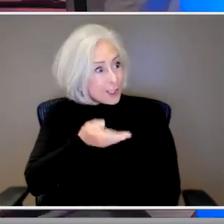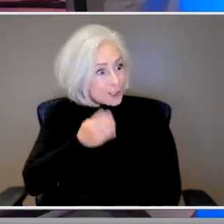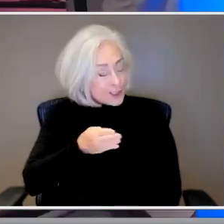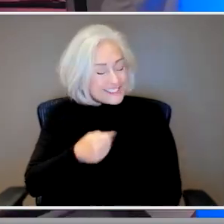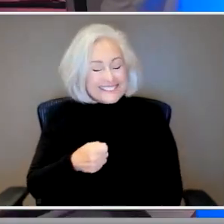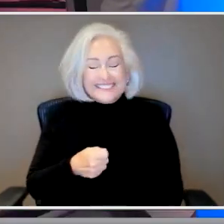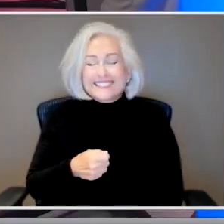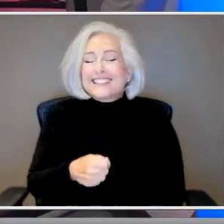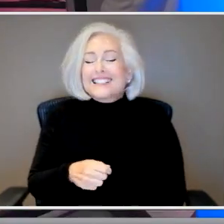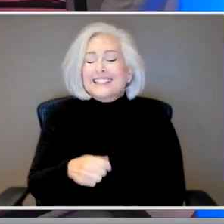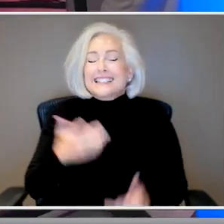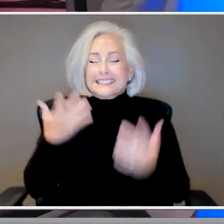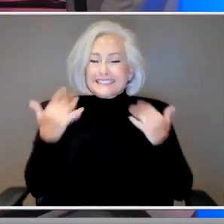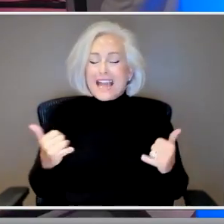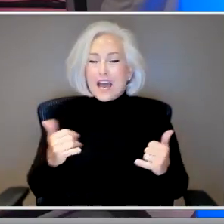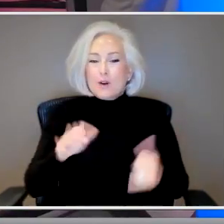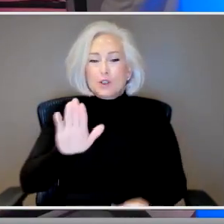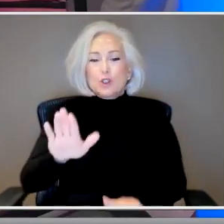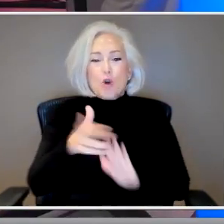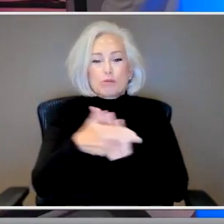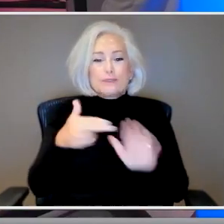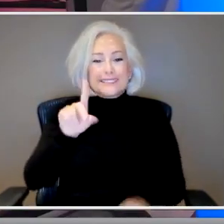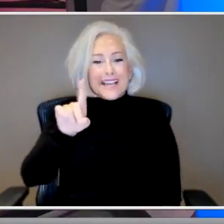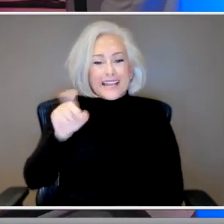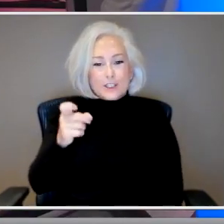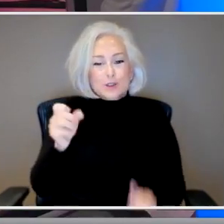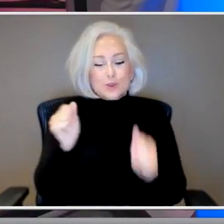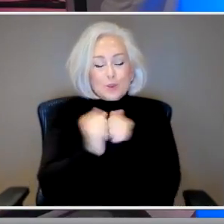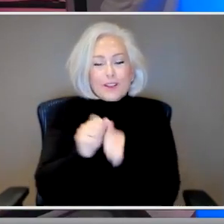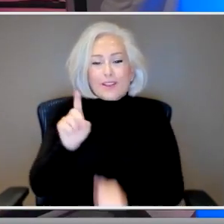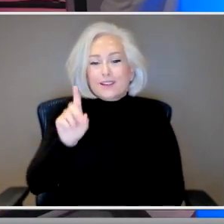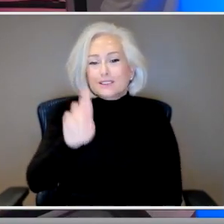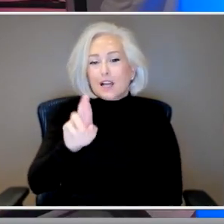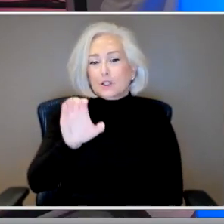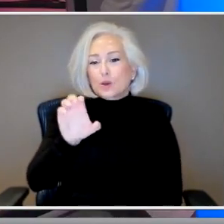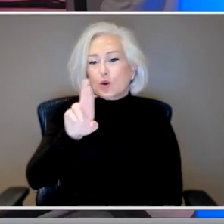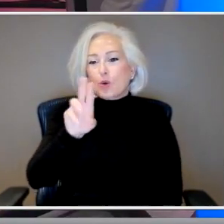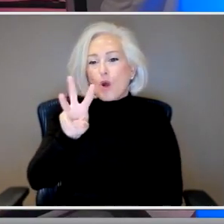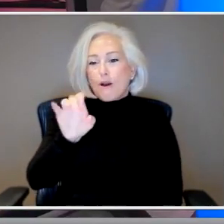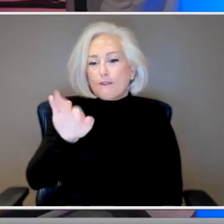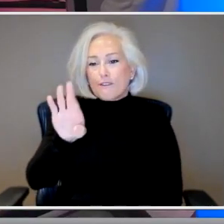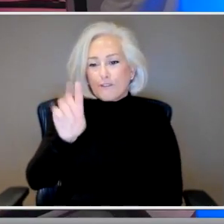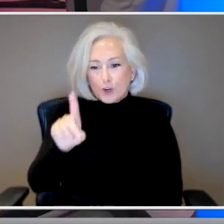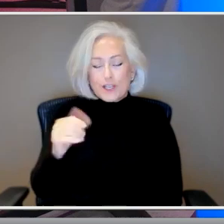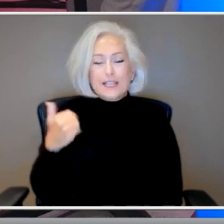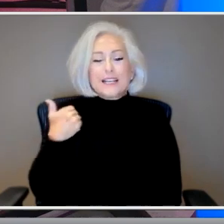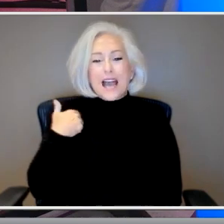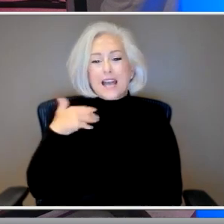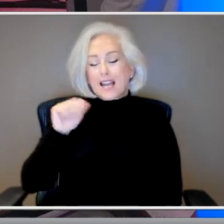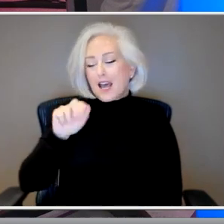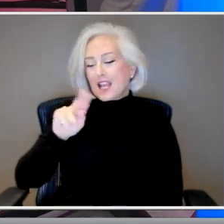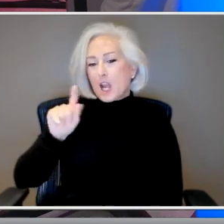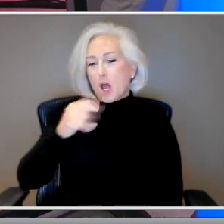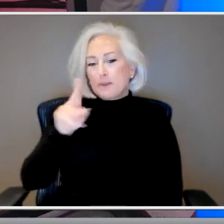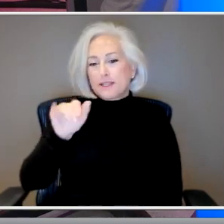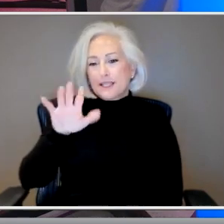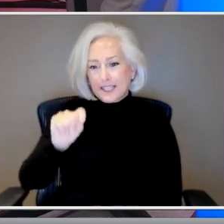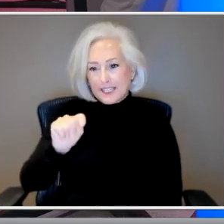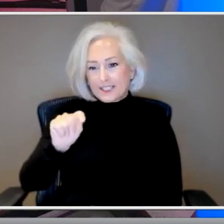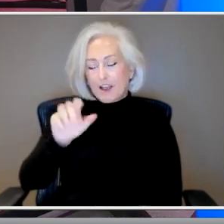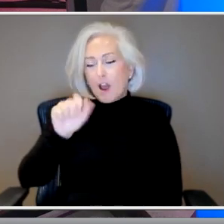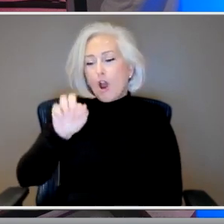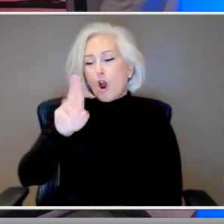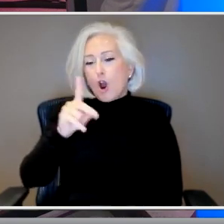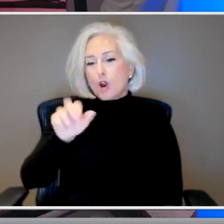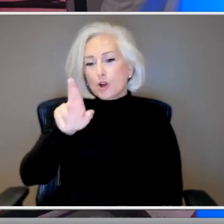talk about your diagnosis with Dr. Crawford. Dr. Crawford, Vicki had something called innominate artery stenosis. How would you explain,